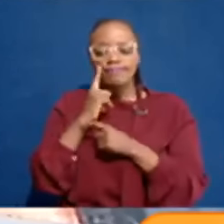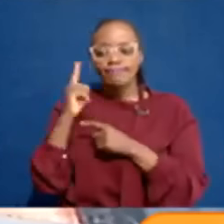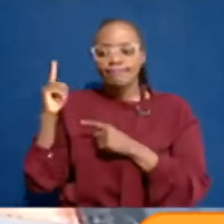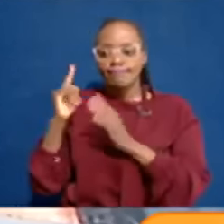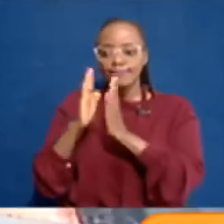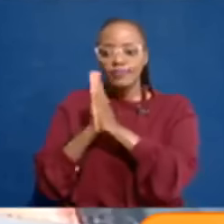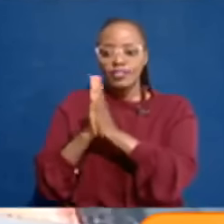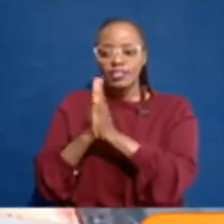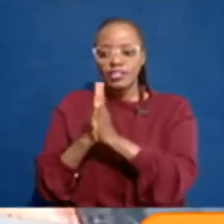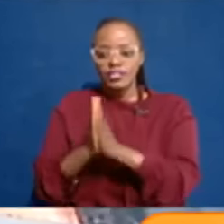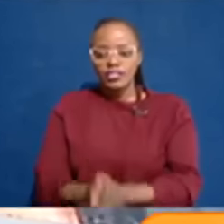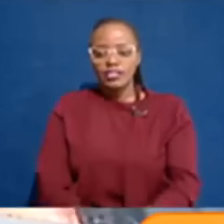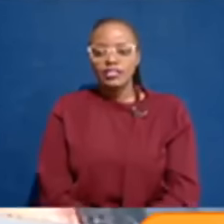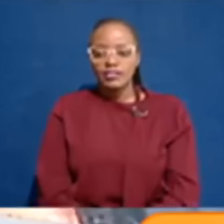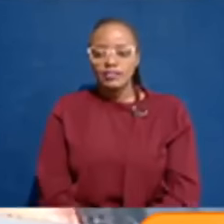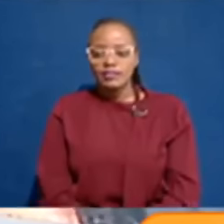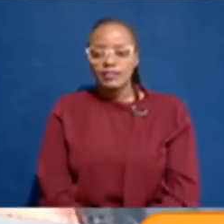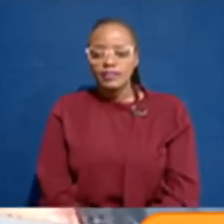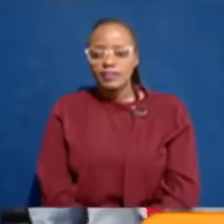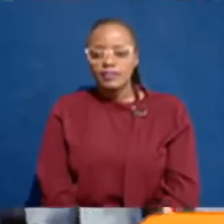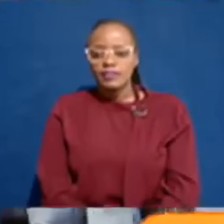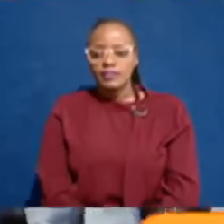own Willie Lusige.